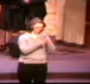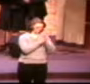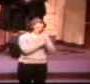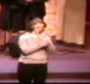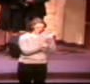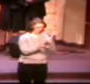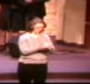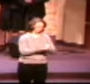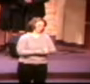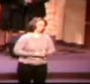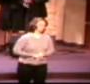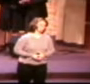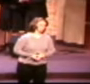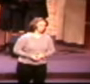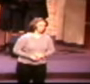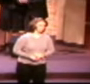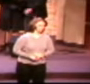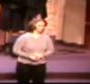Amen.